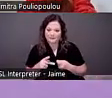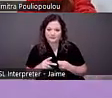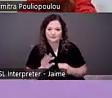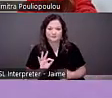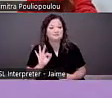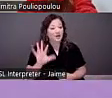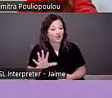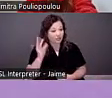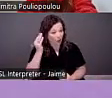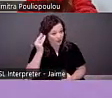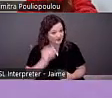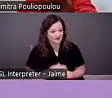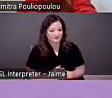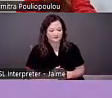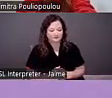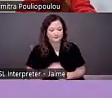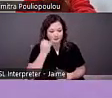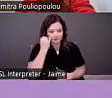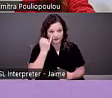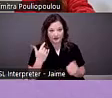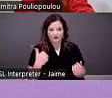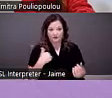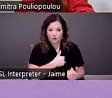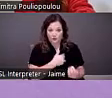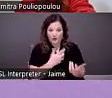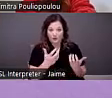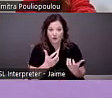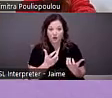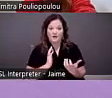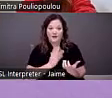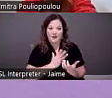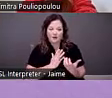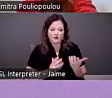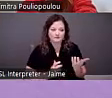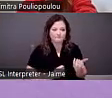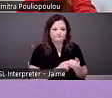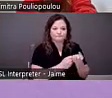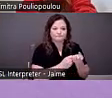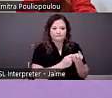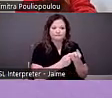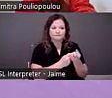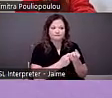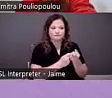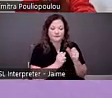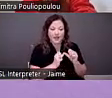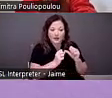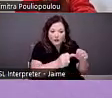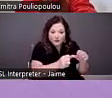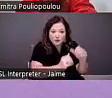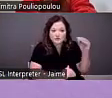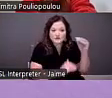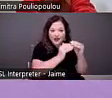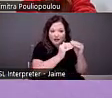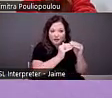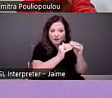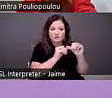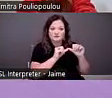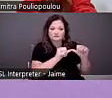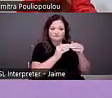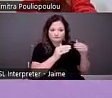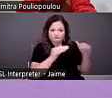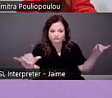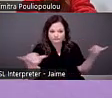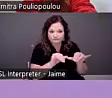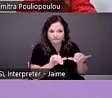thought. If we want to make our interventions equitable, scalable, and sustainable, we have to continue designing with patients